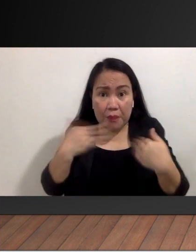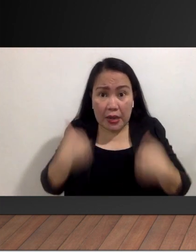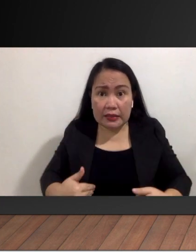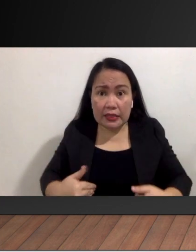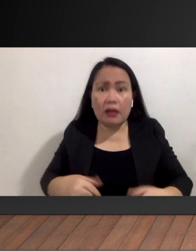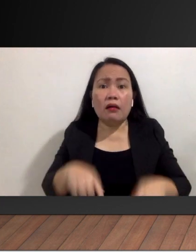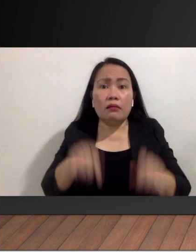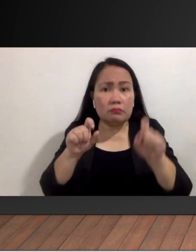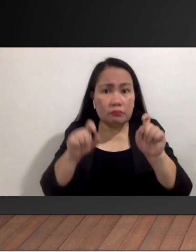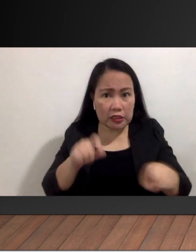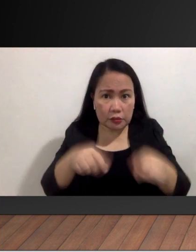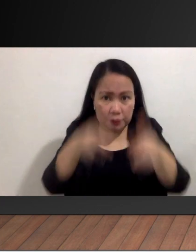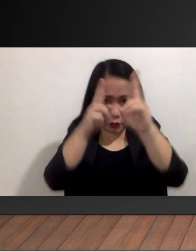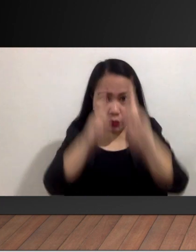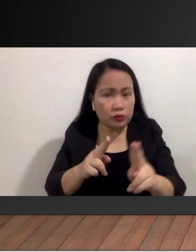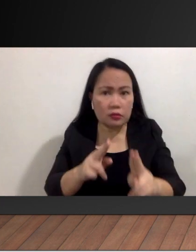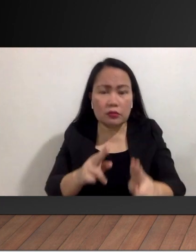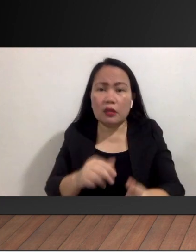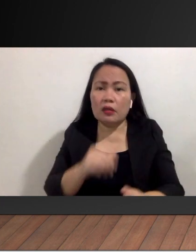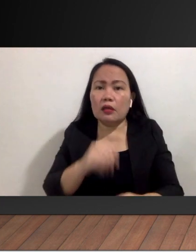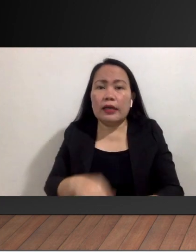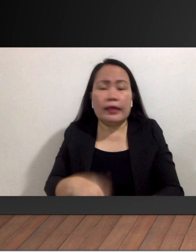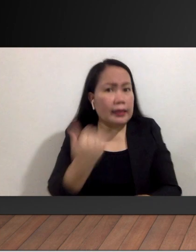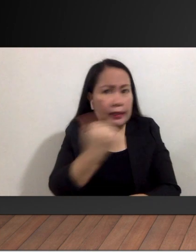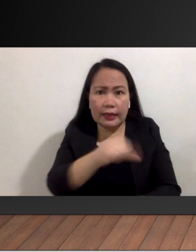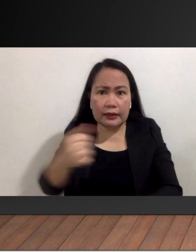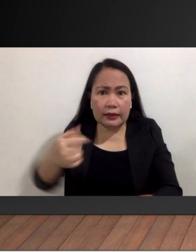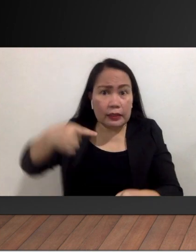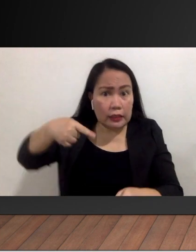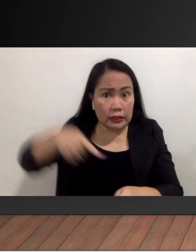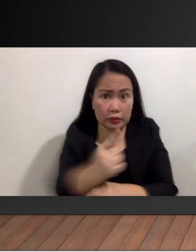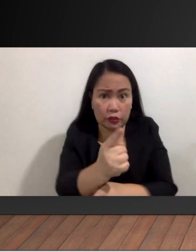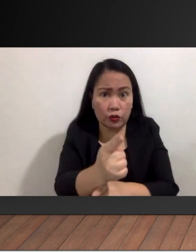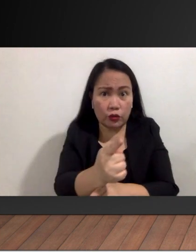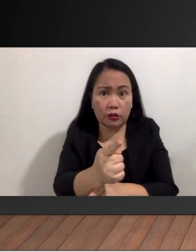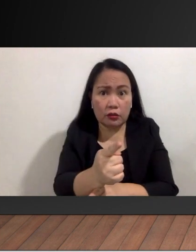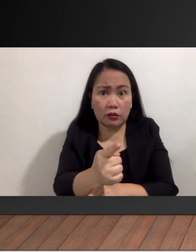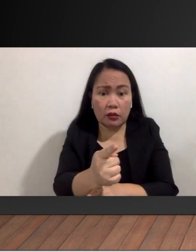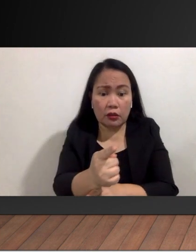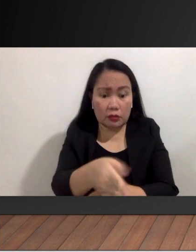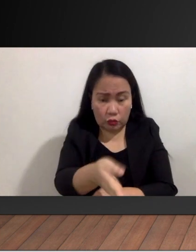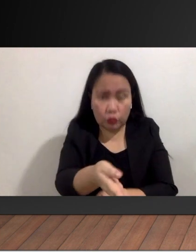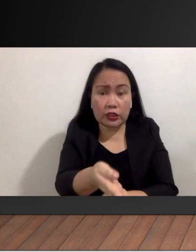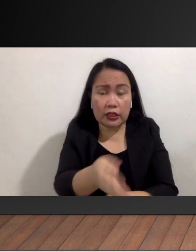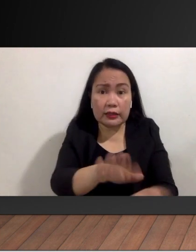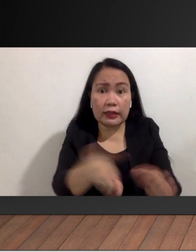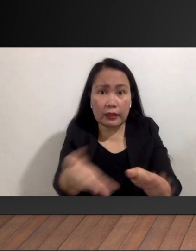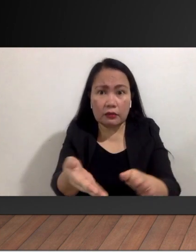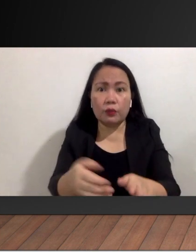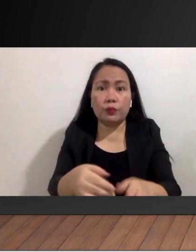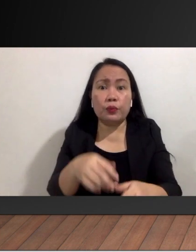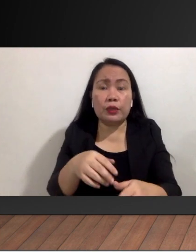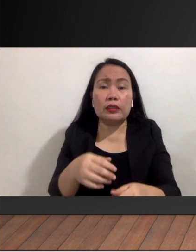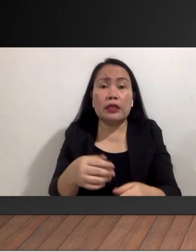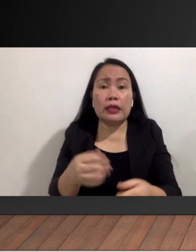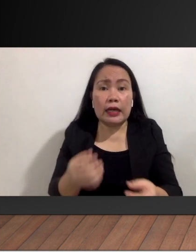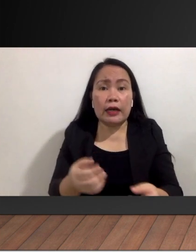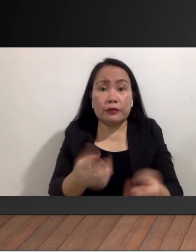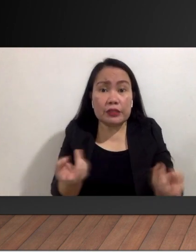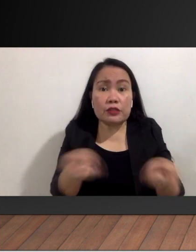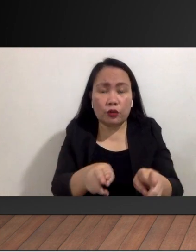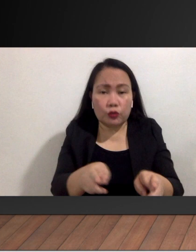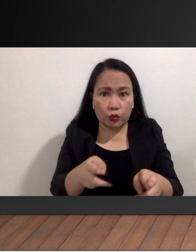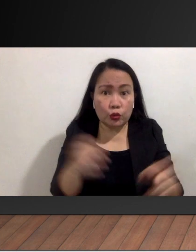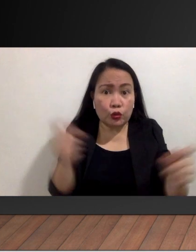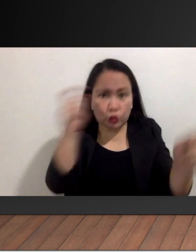honored. Any insult done to the deceased will cause trouble because it is